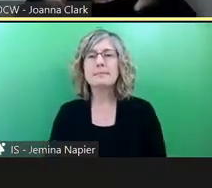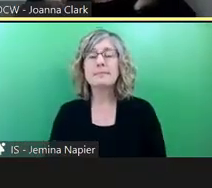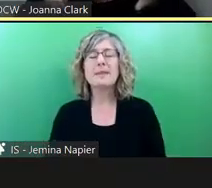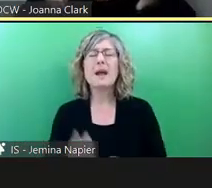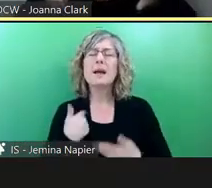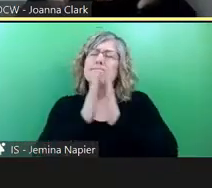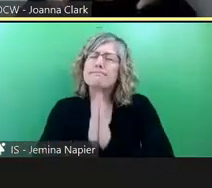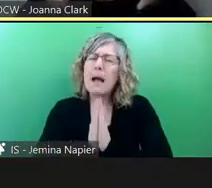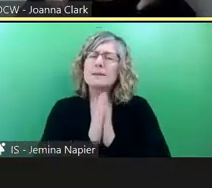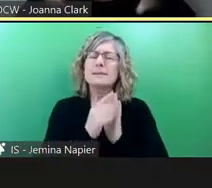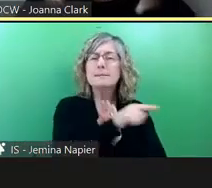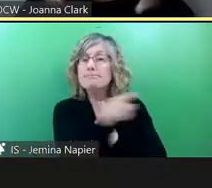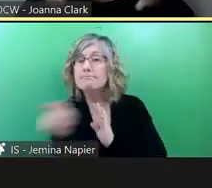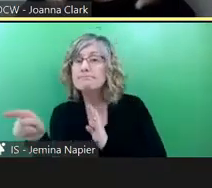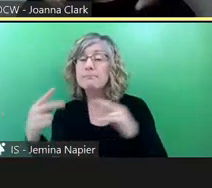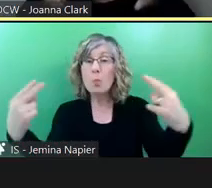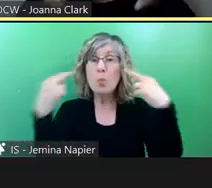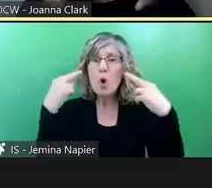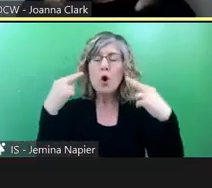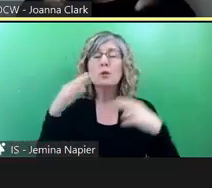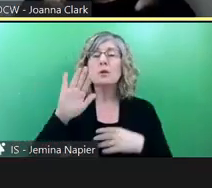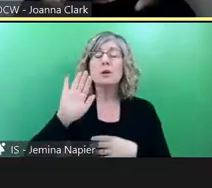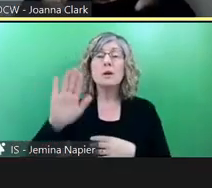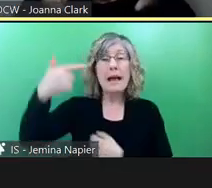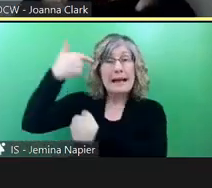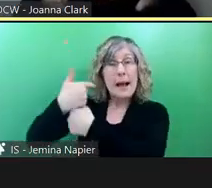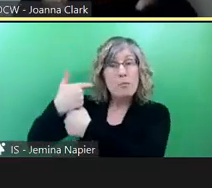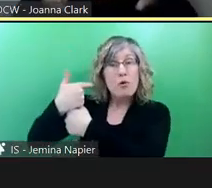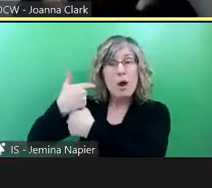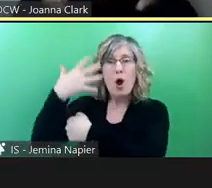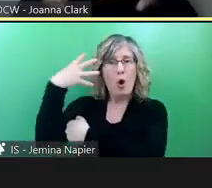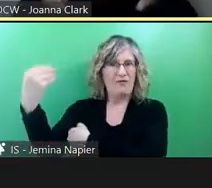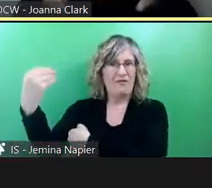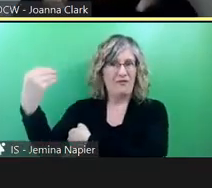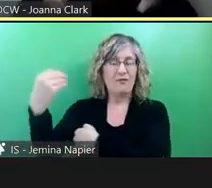off your videos and to mute yourselves.